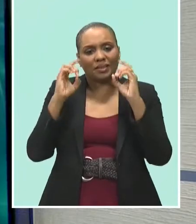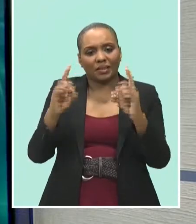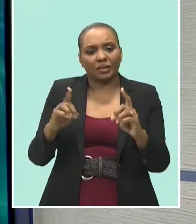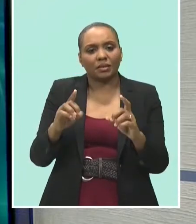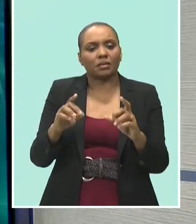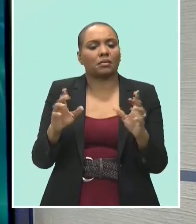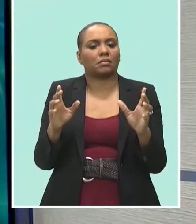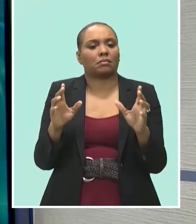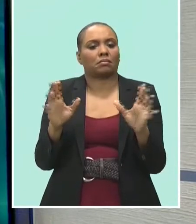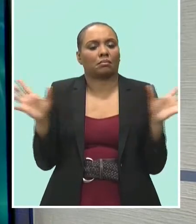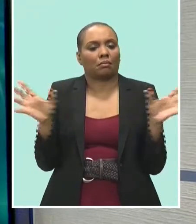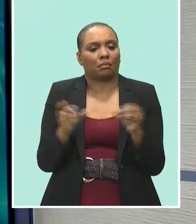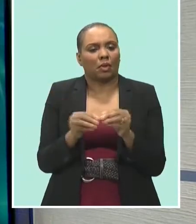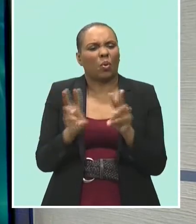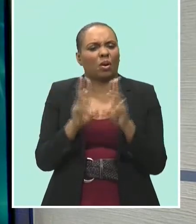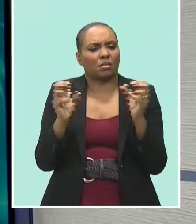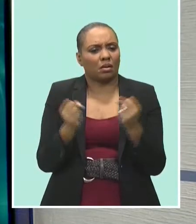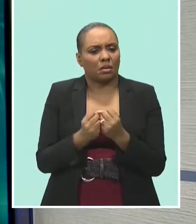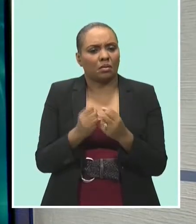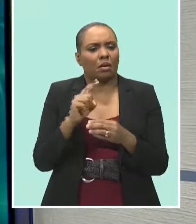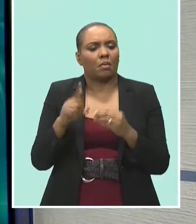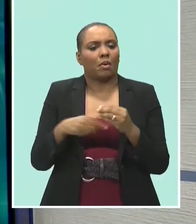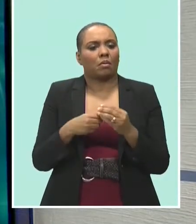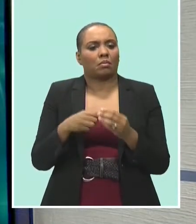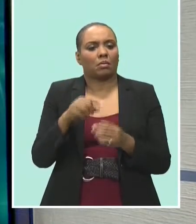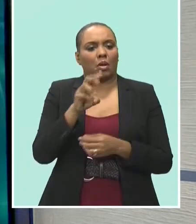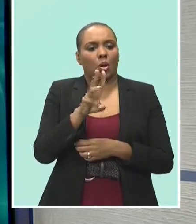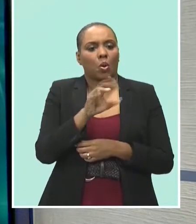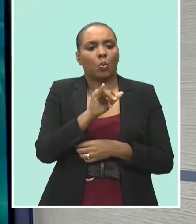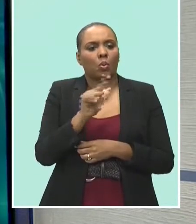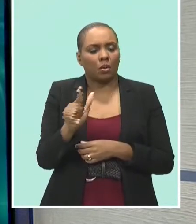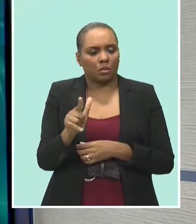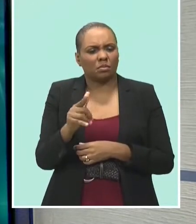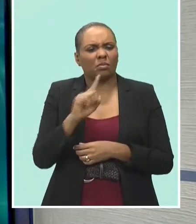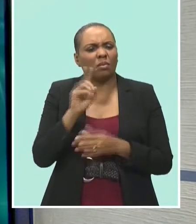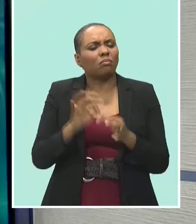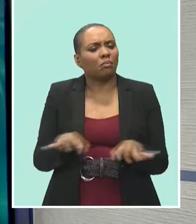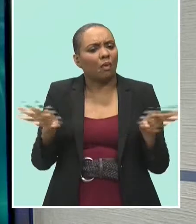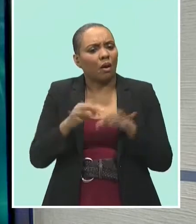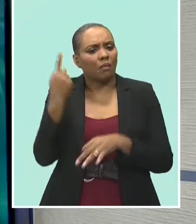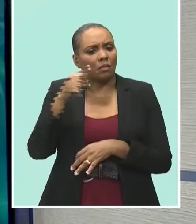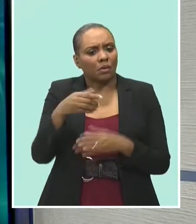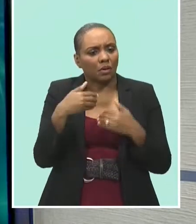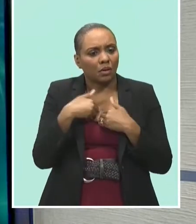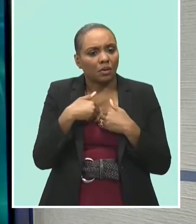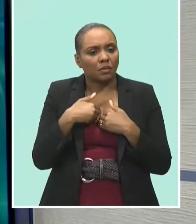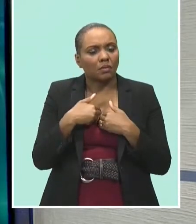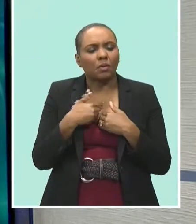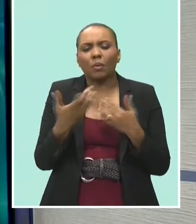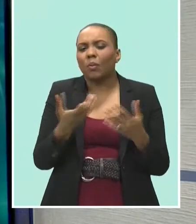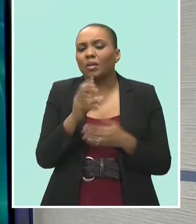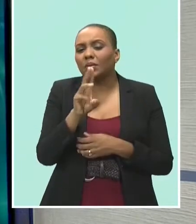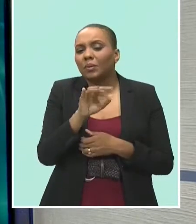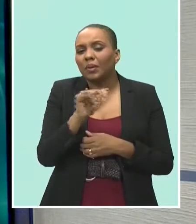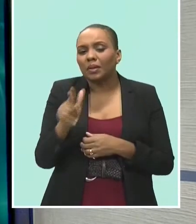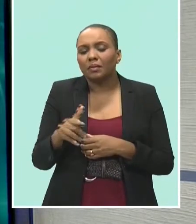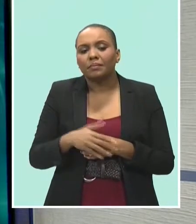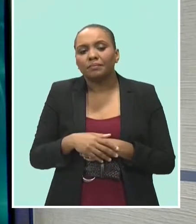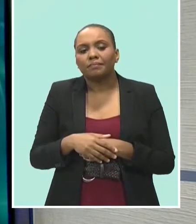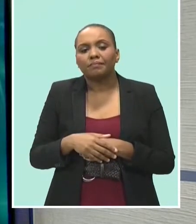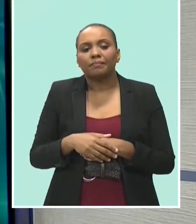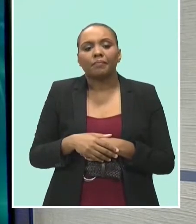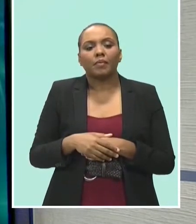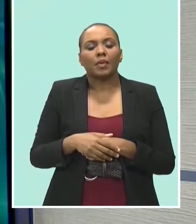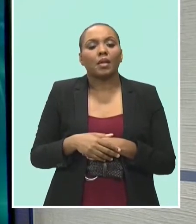people should have one. A will or testament is a legal document by which a person expresses their wishes as